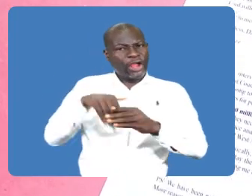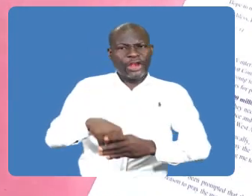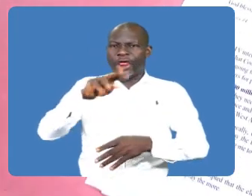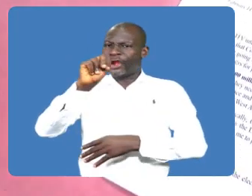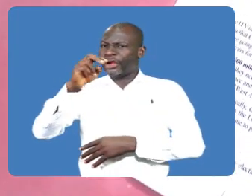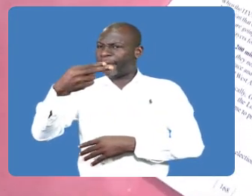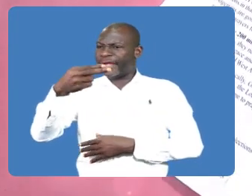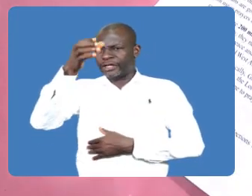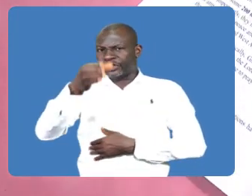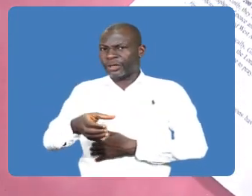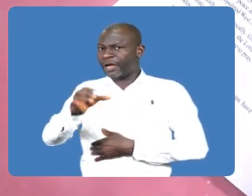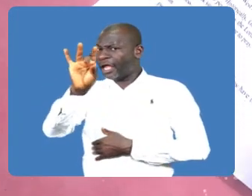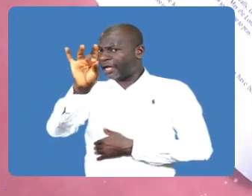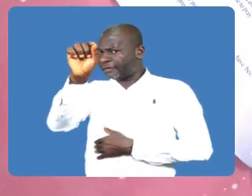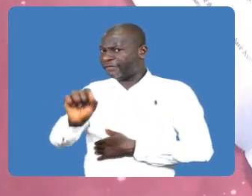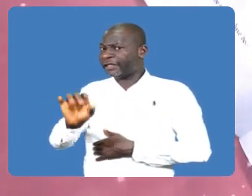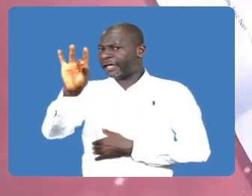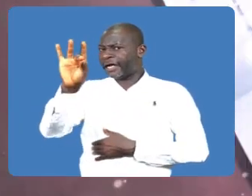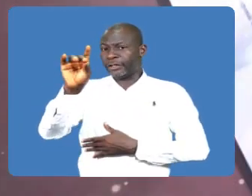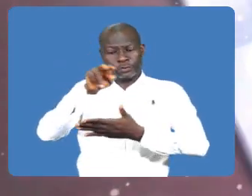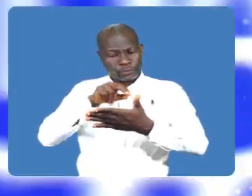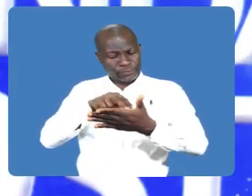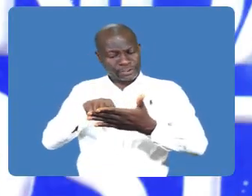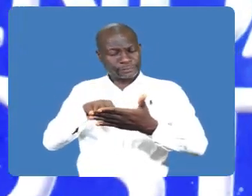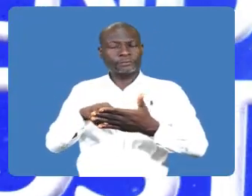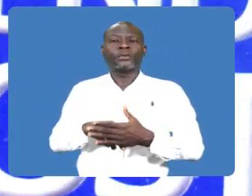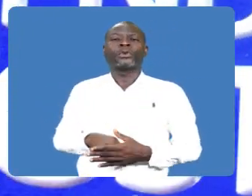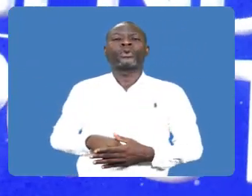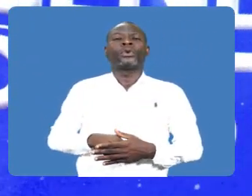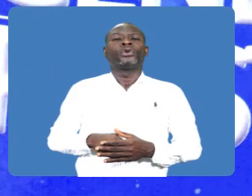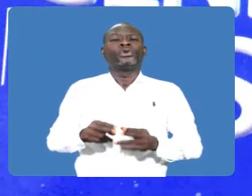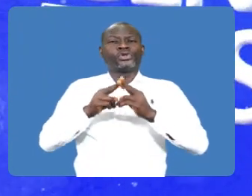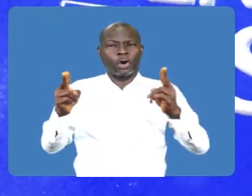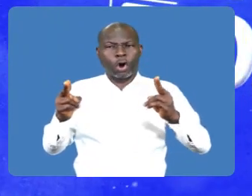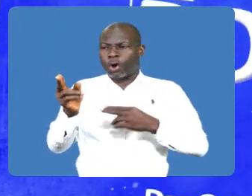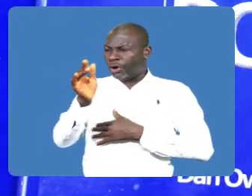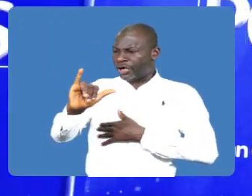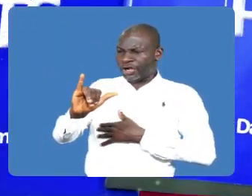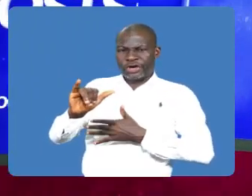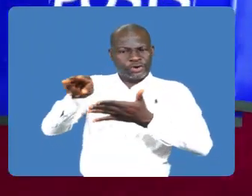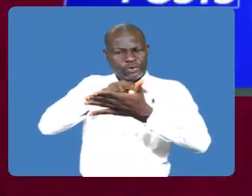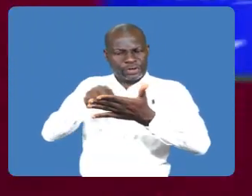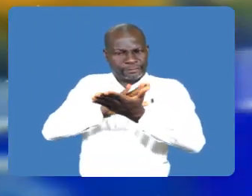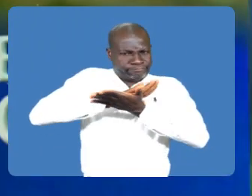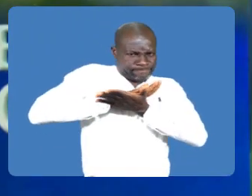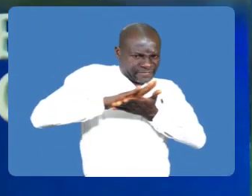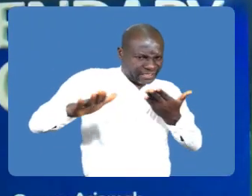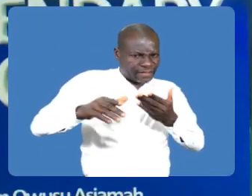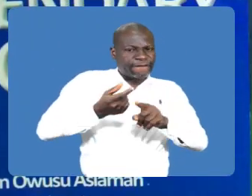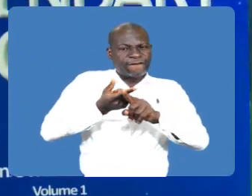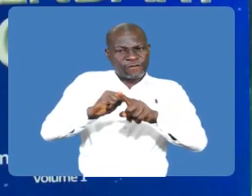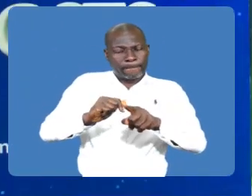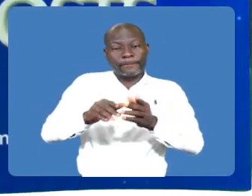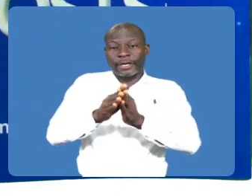Again, in Nehemiah chapter 8 and verse 8, we read, "So they read